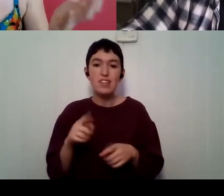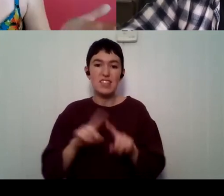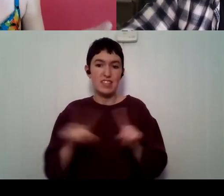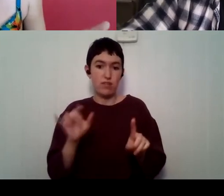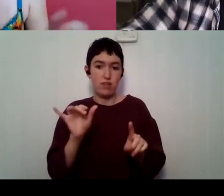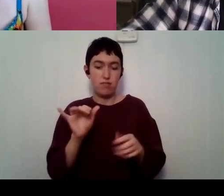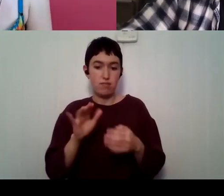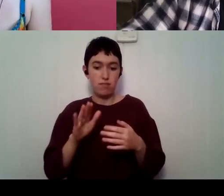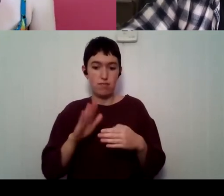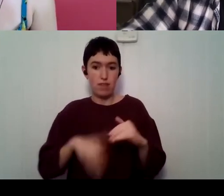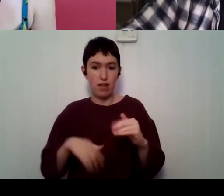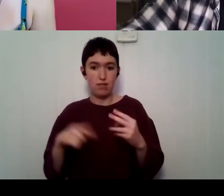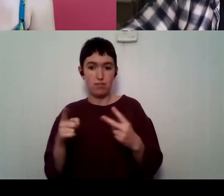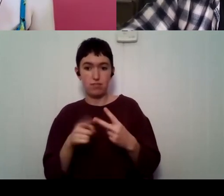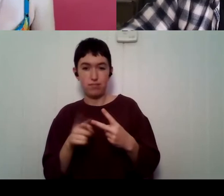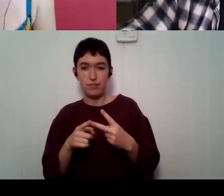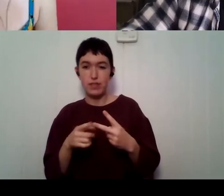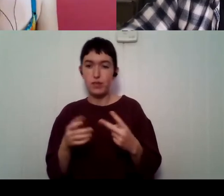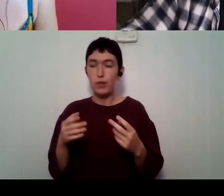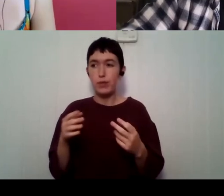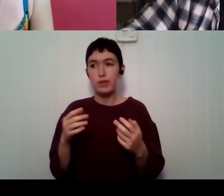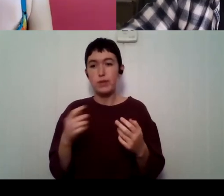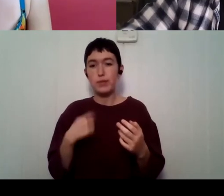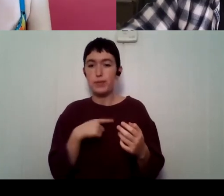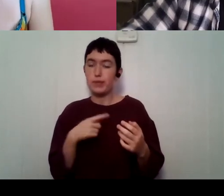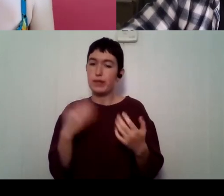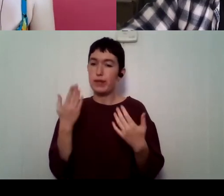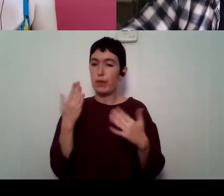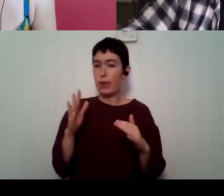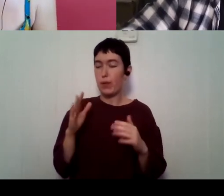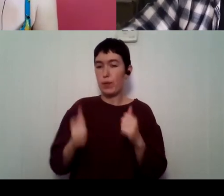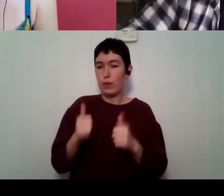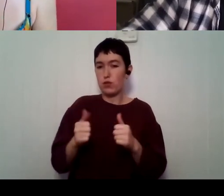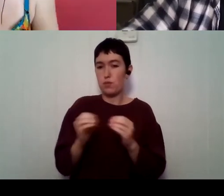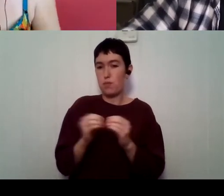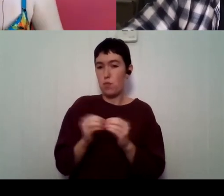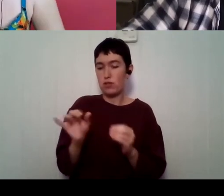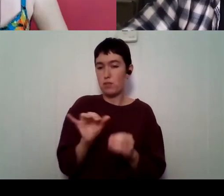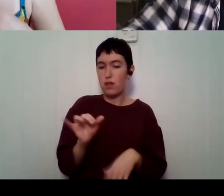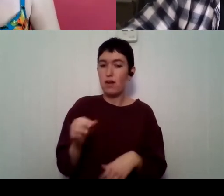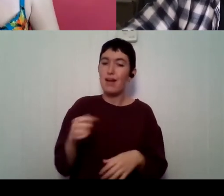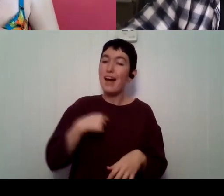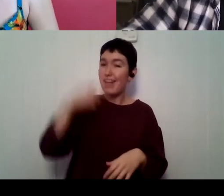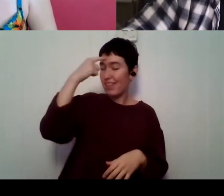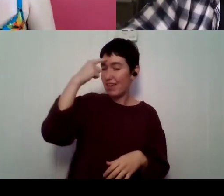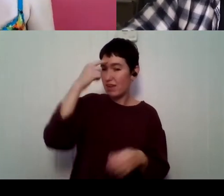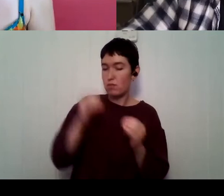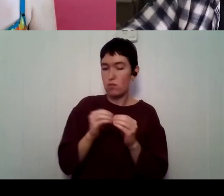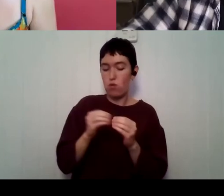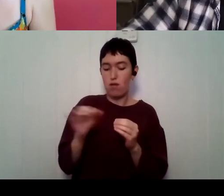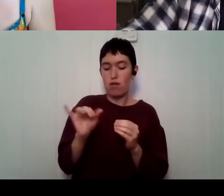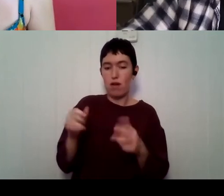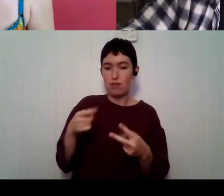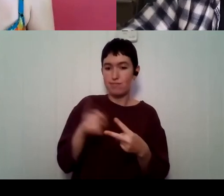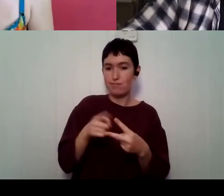question of who are we more alike. But bonobos, I like to think we're more like bonobos in many ways. We're, I think, at the core of it, very good,